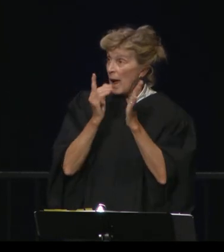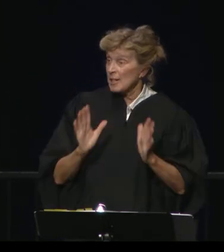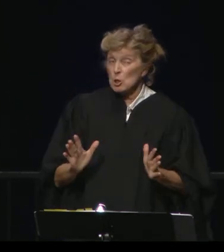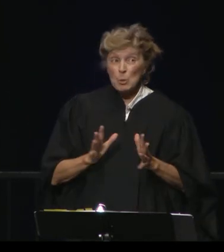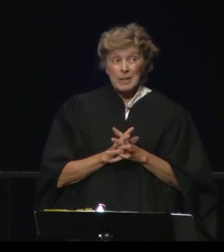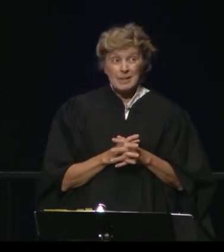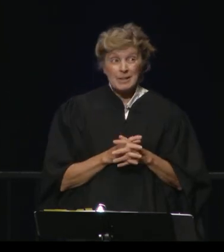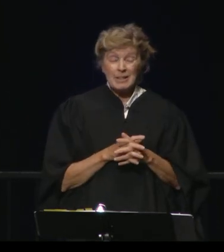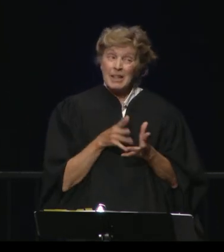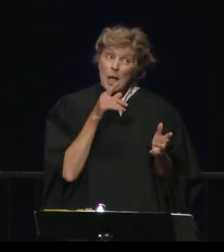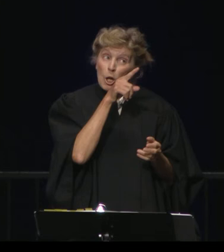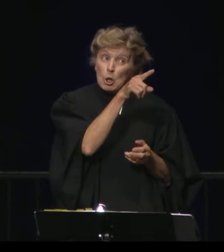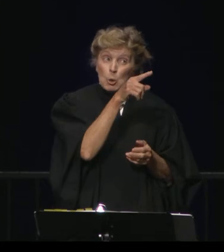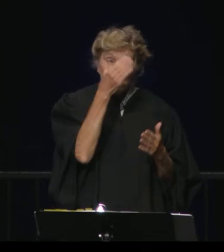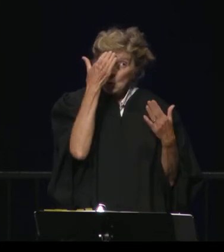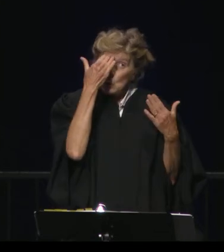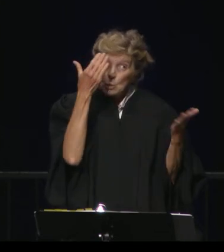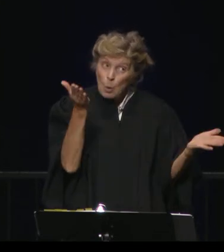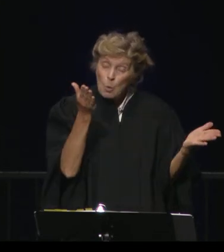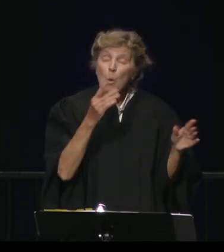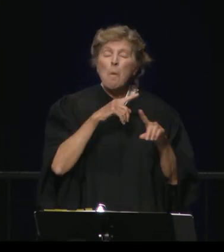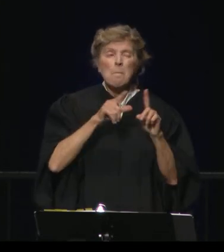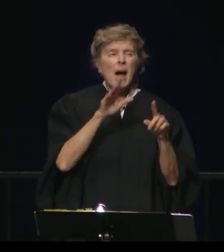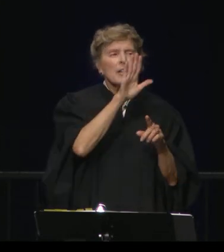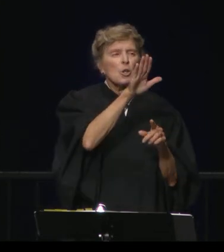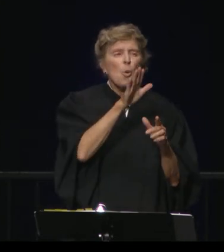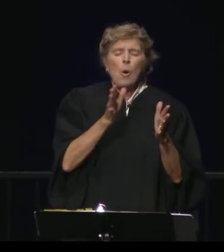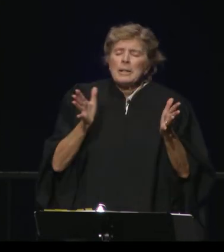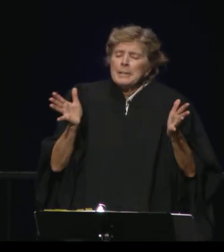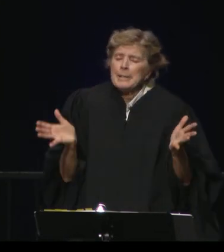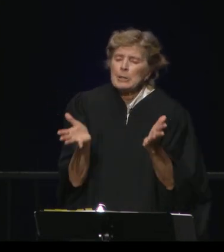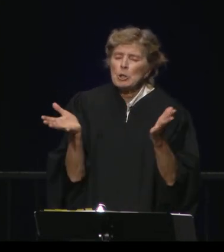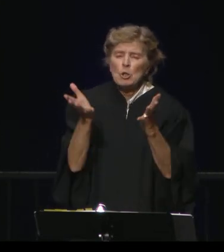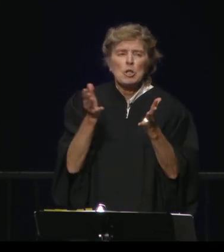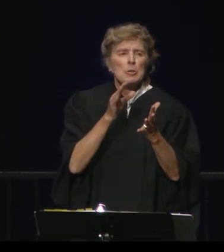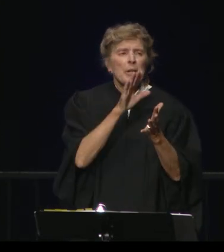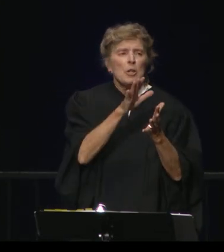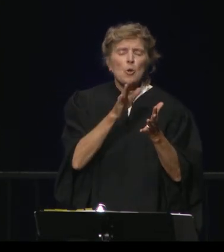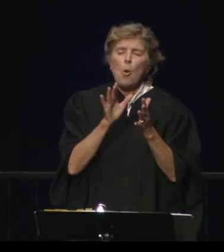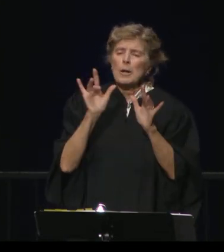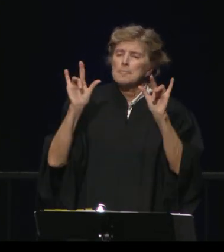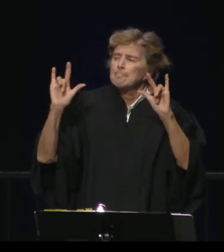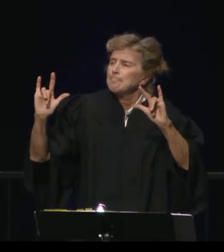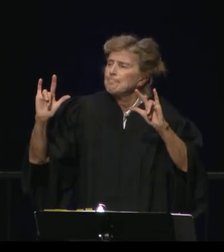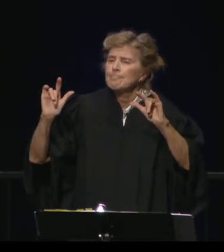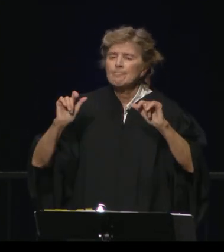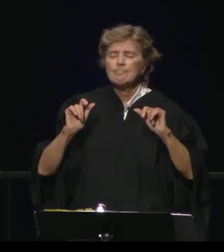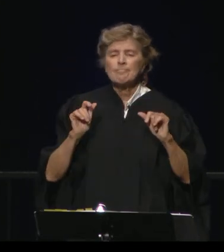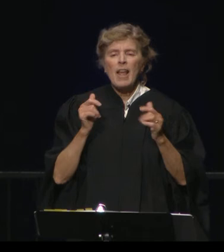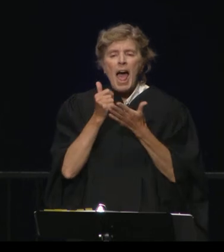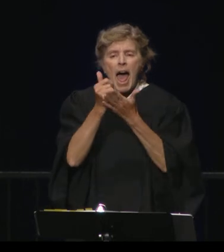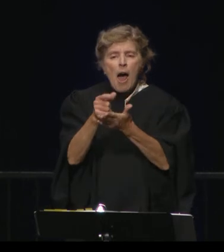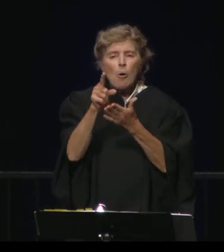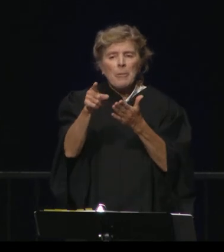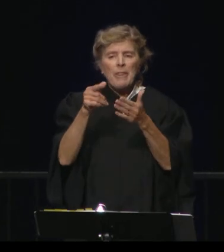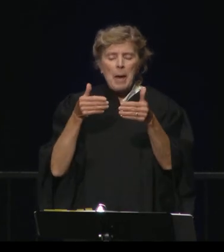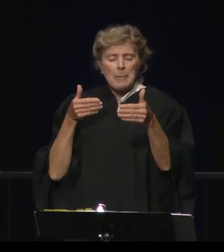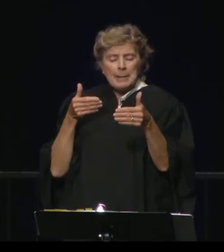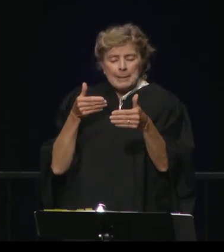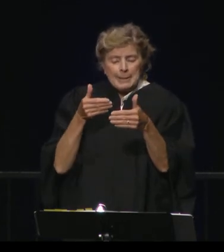you may know, your well wishes and encouragement have helped move them closer to achieving their learning